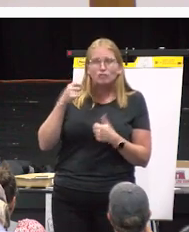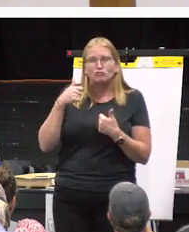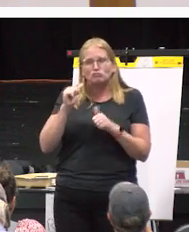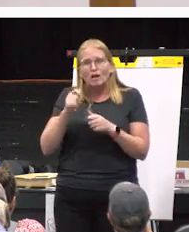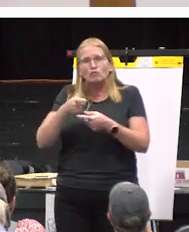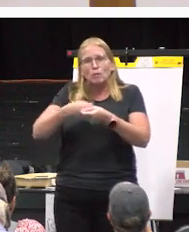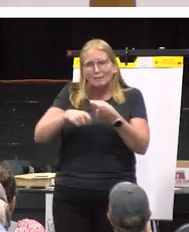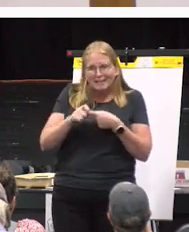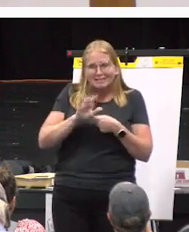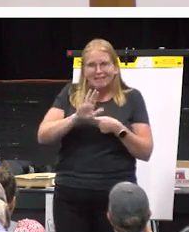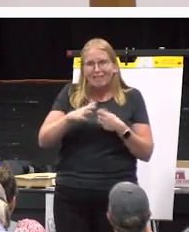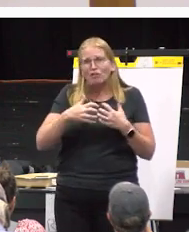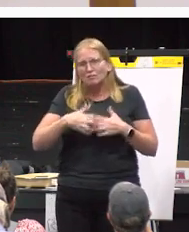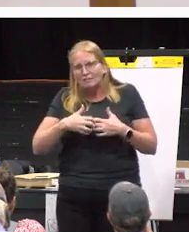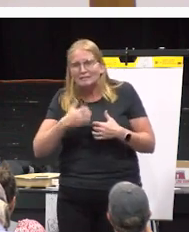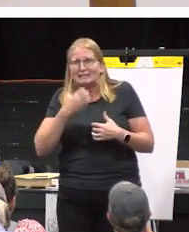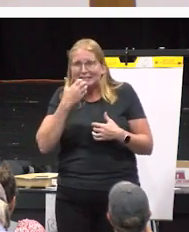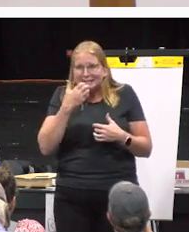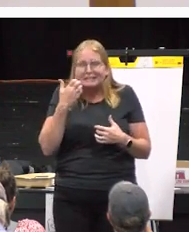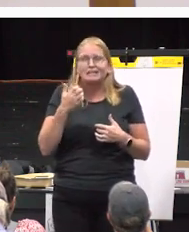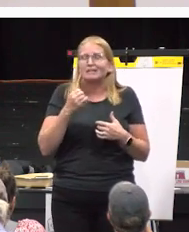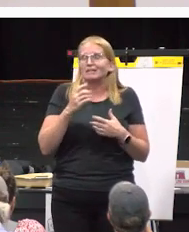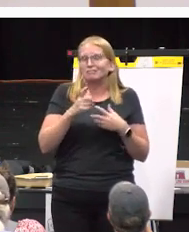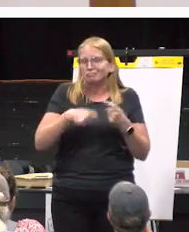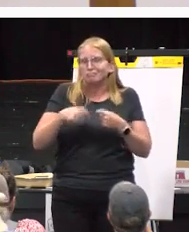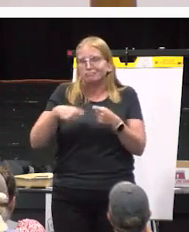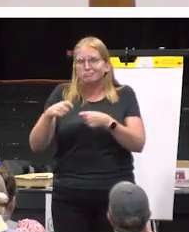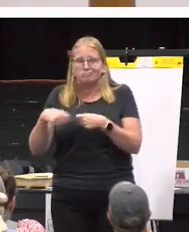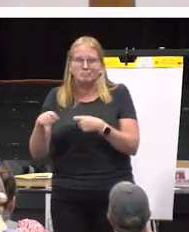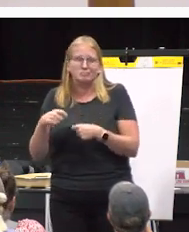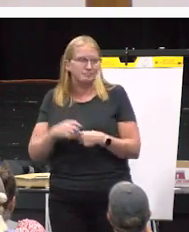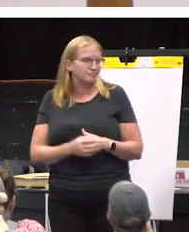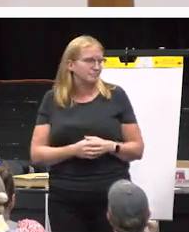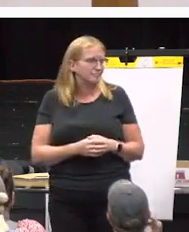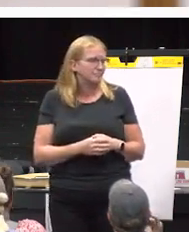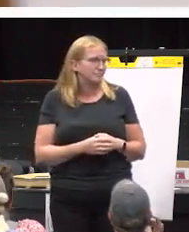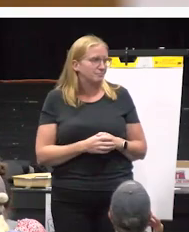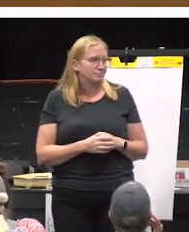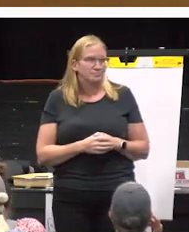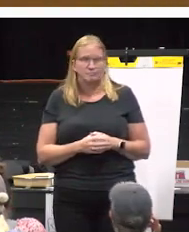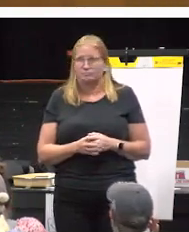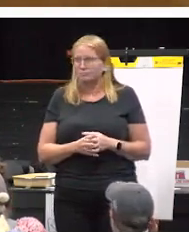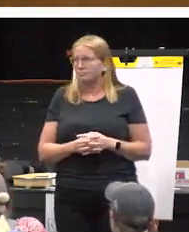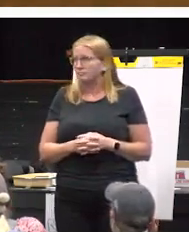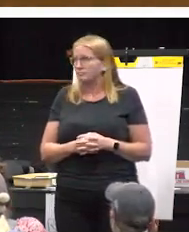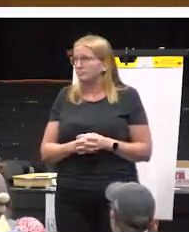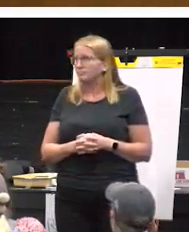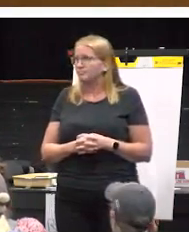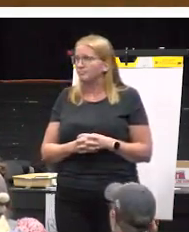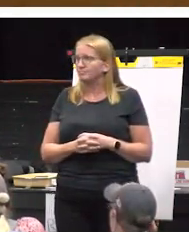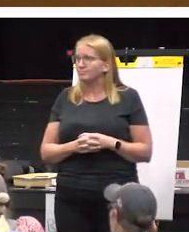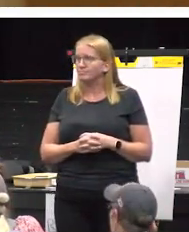appliances and home and business utilities. Thank you.